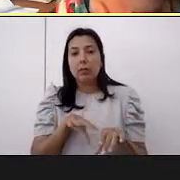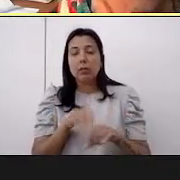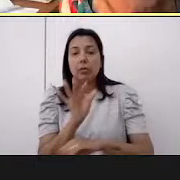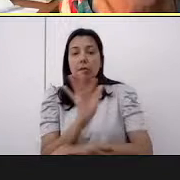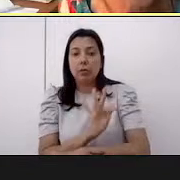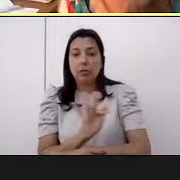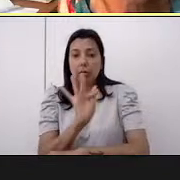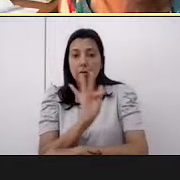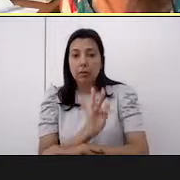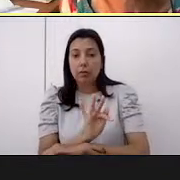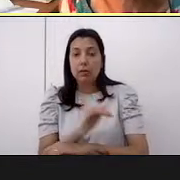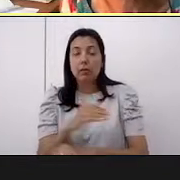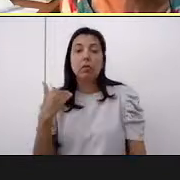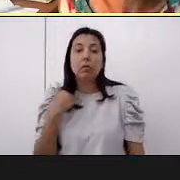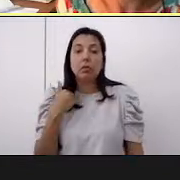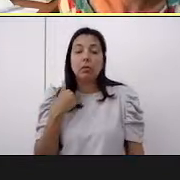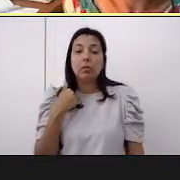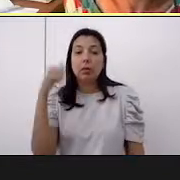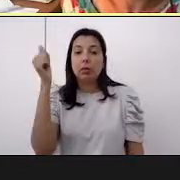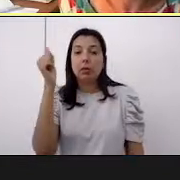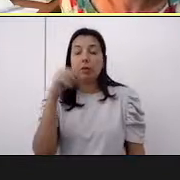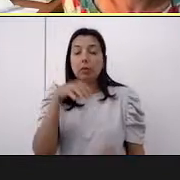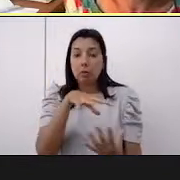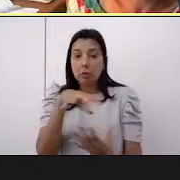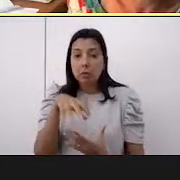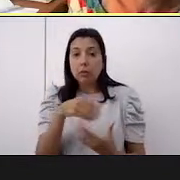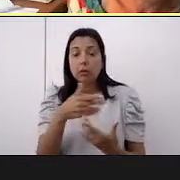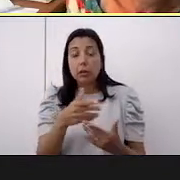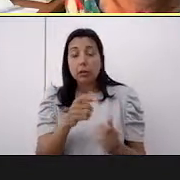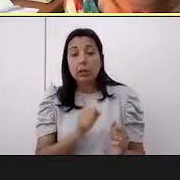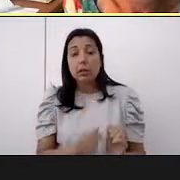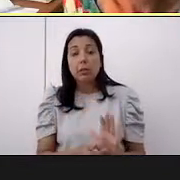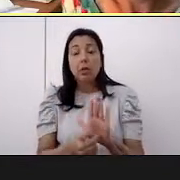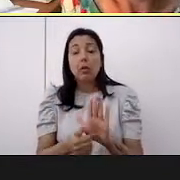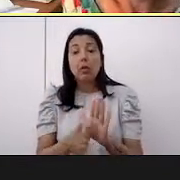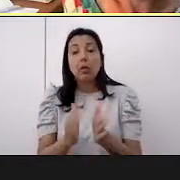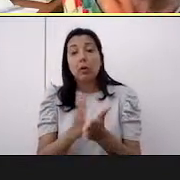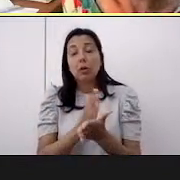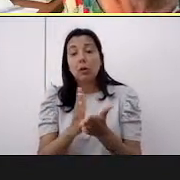obviously the loans which are imposed together with the